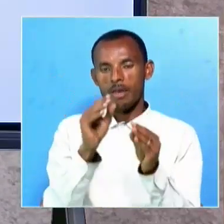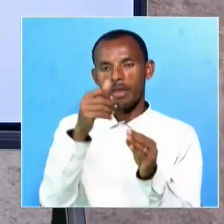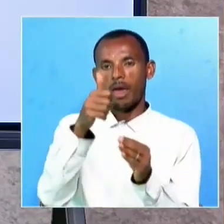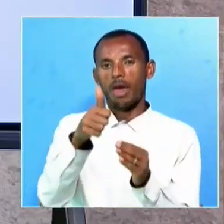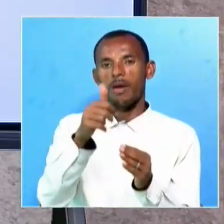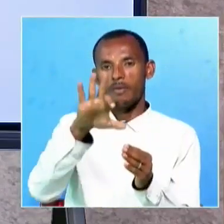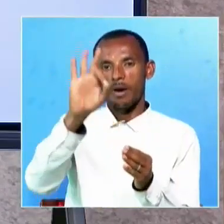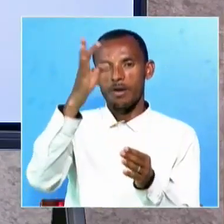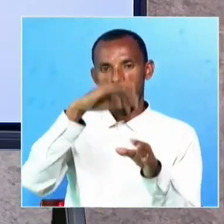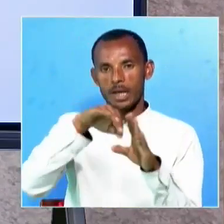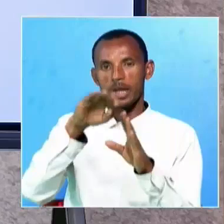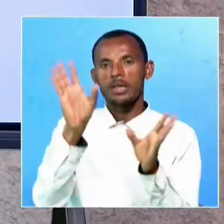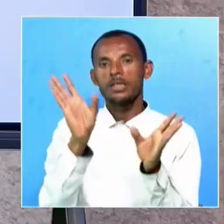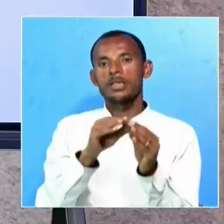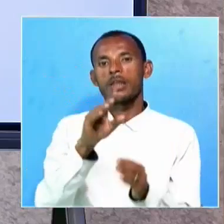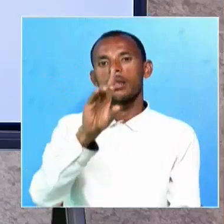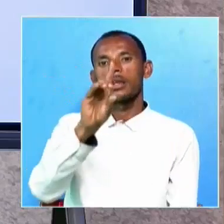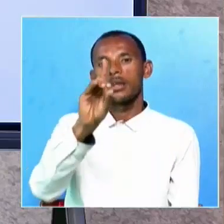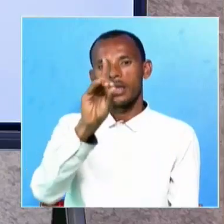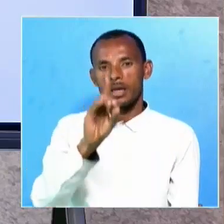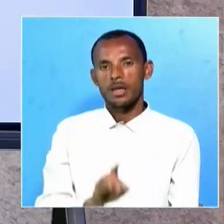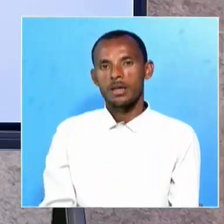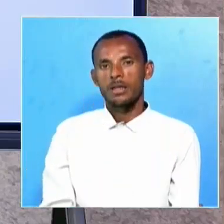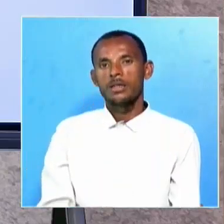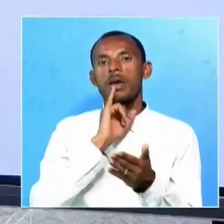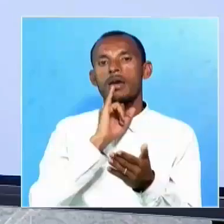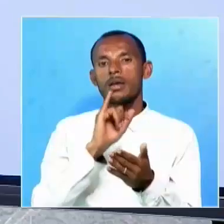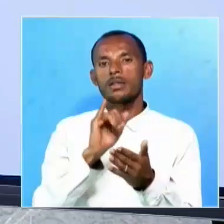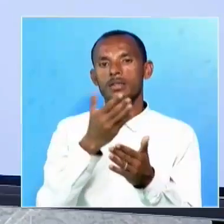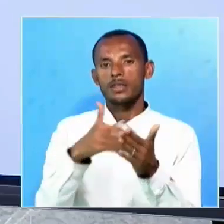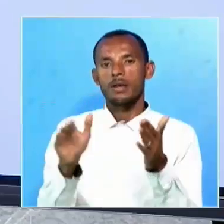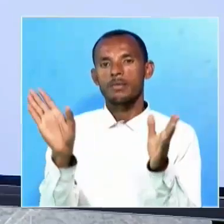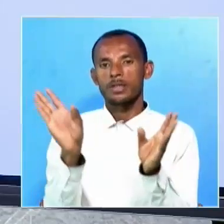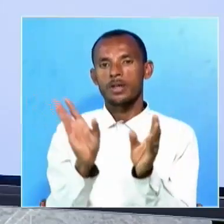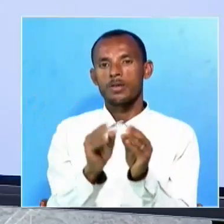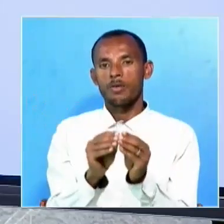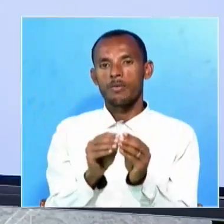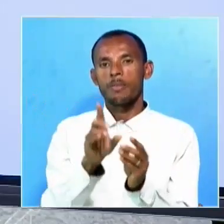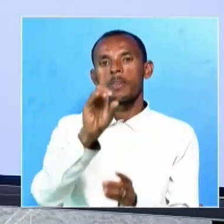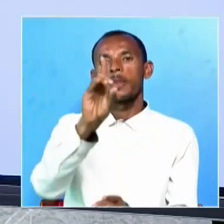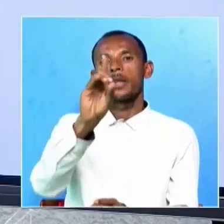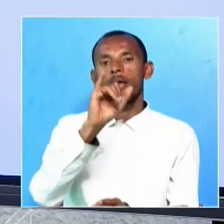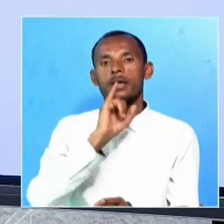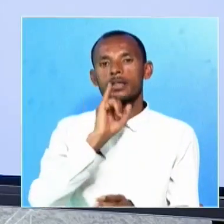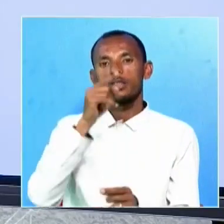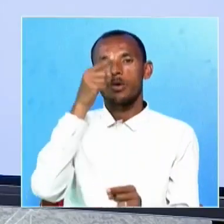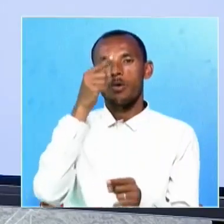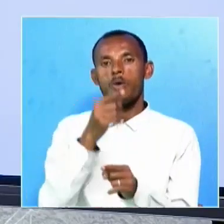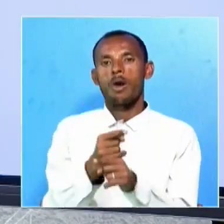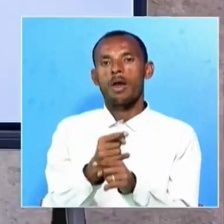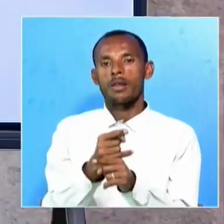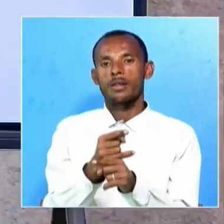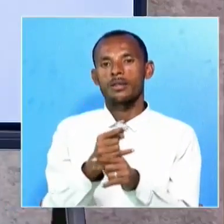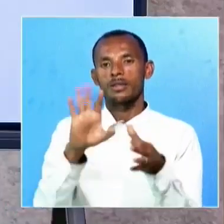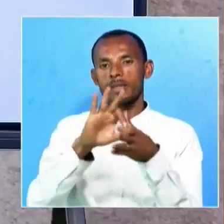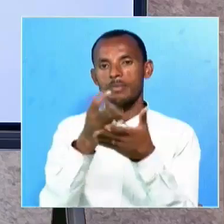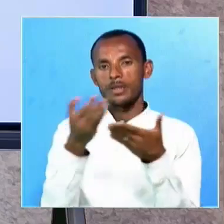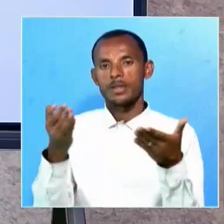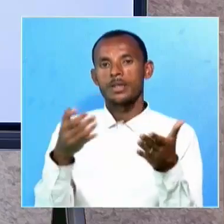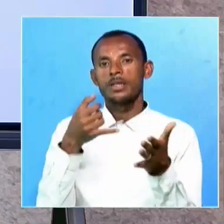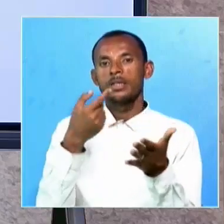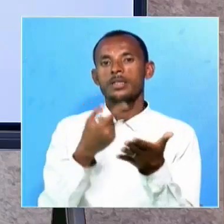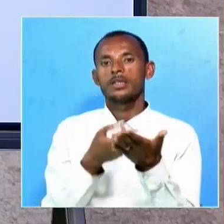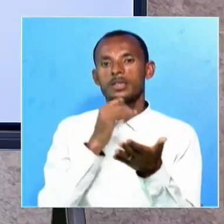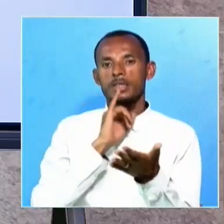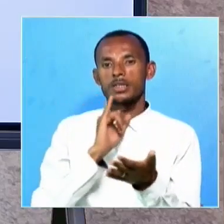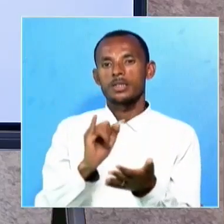here are also found in this set. Therefore, A is subset of D is a correct statement. So this